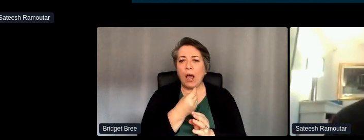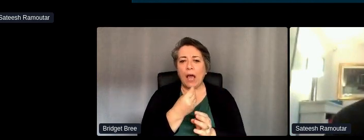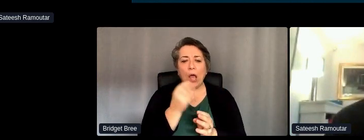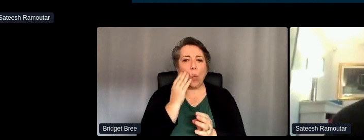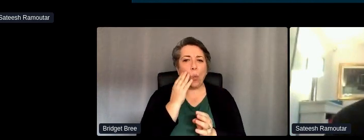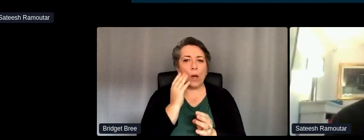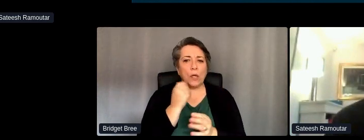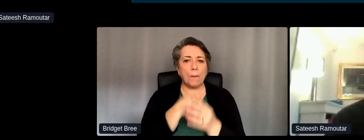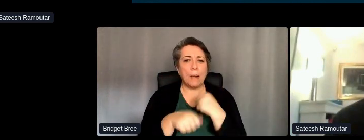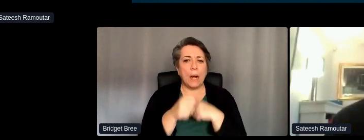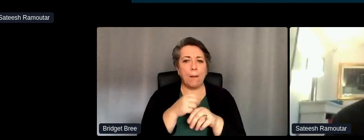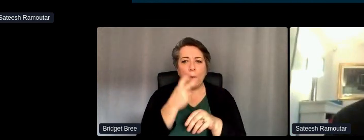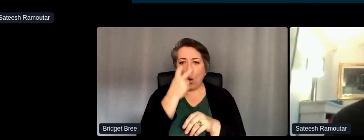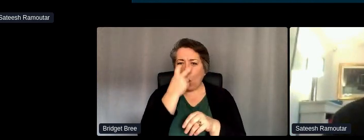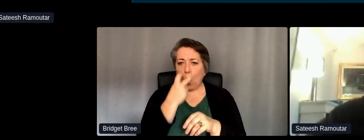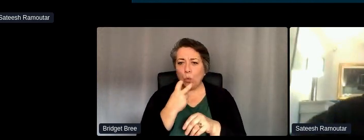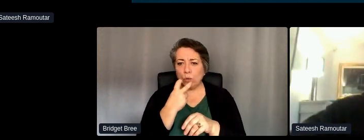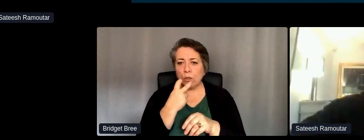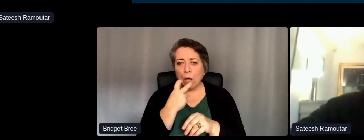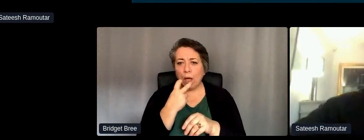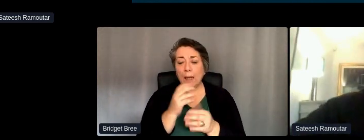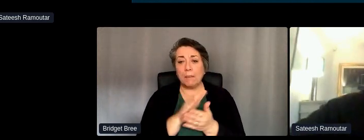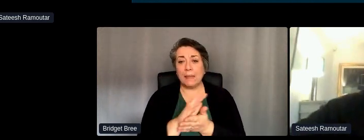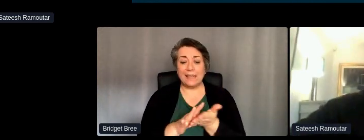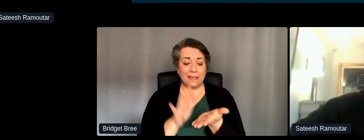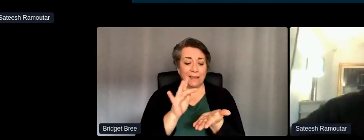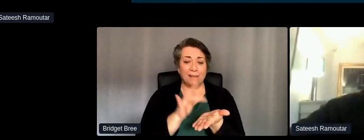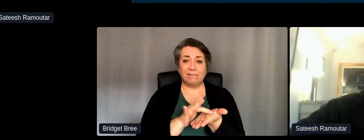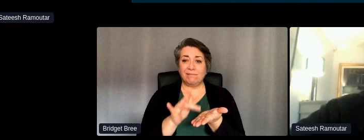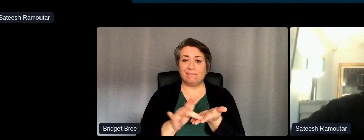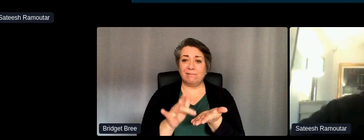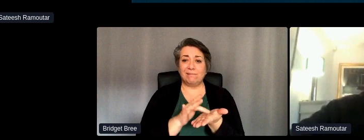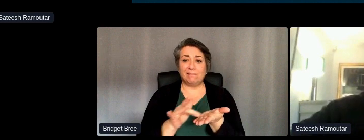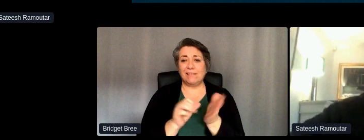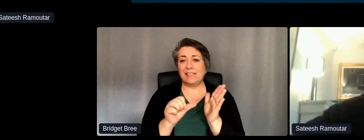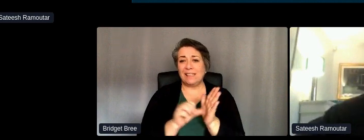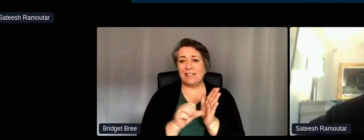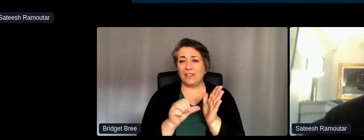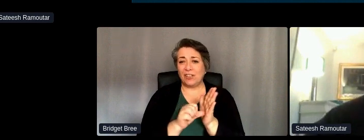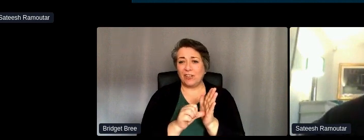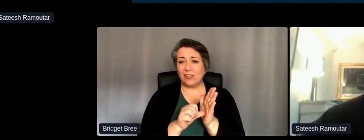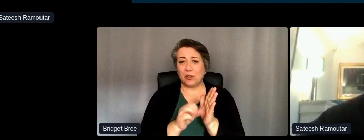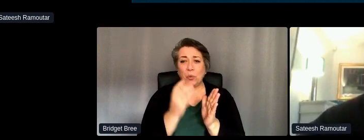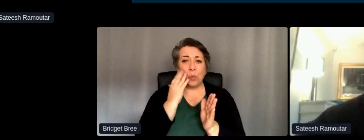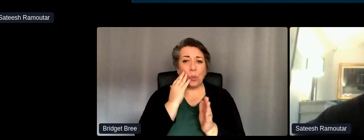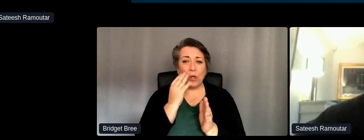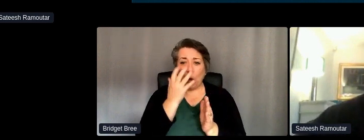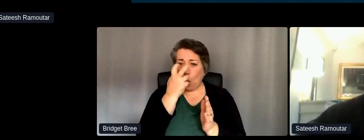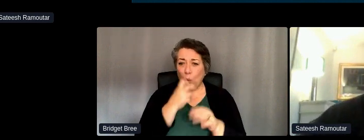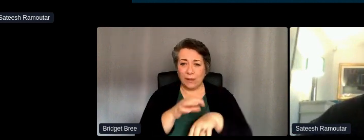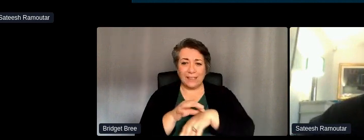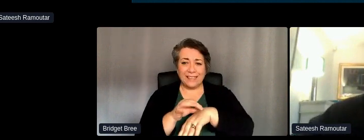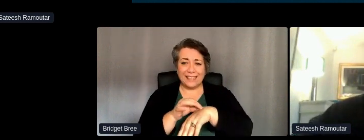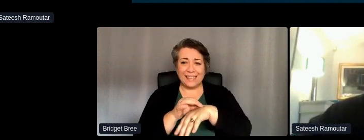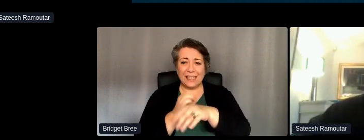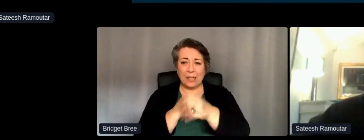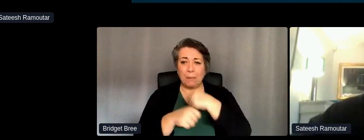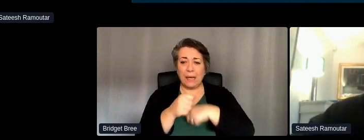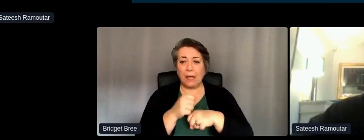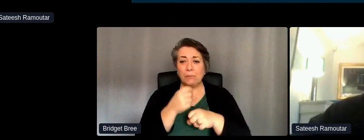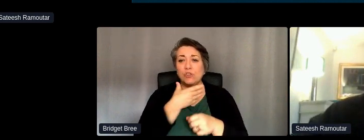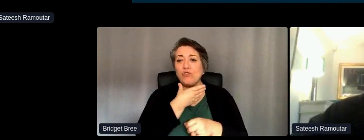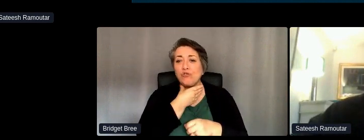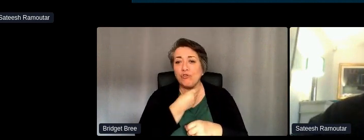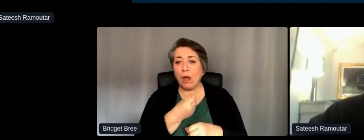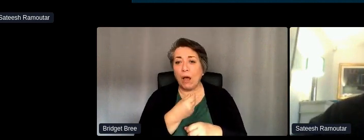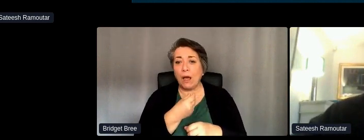screens? And yes, and this is a challenge of older age. Our focus right now is